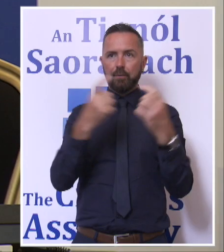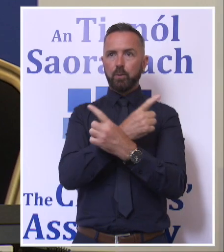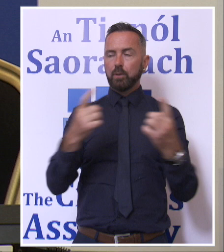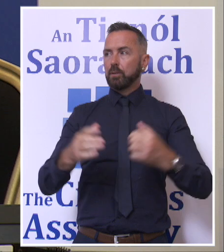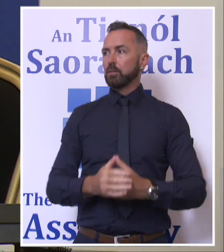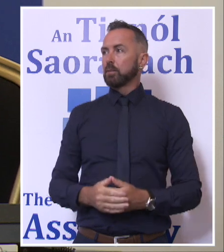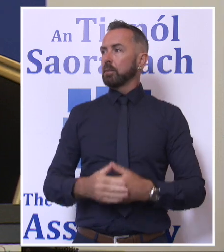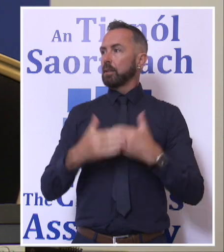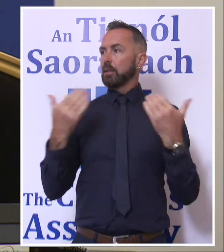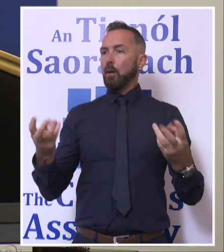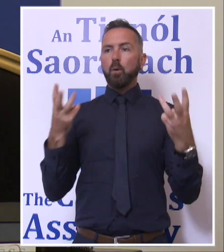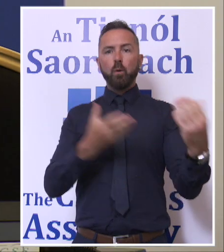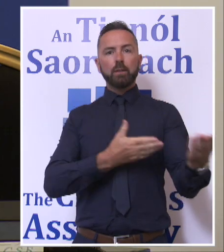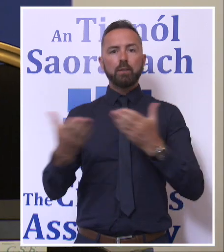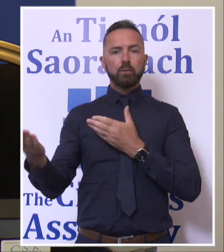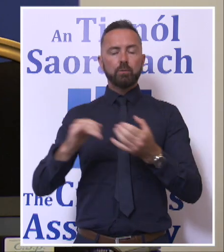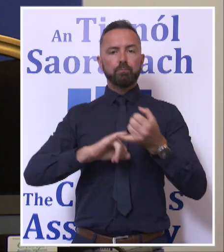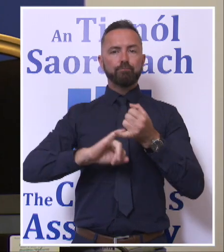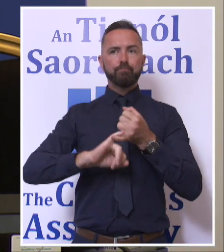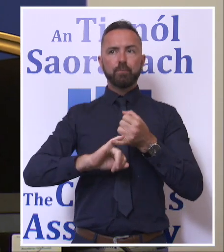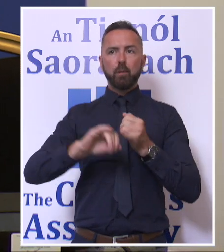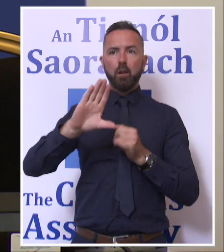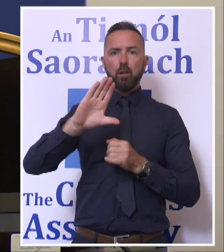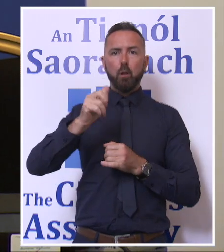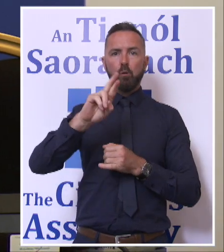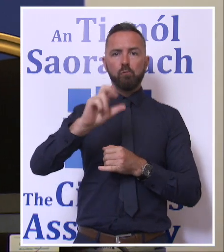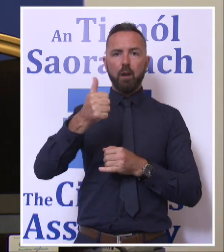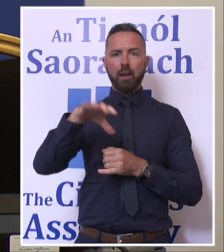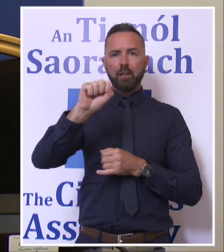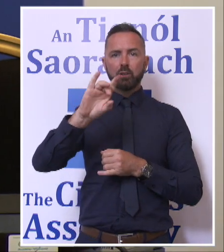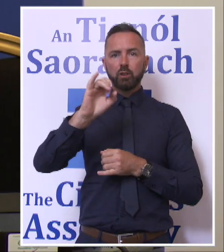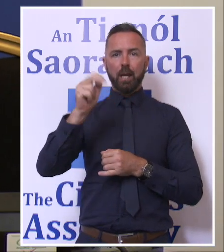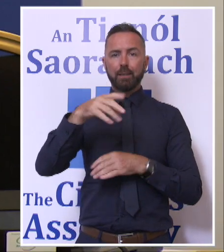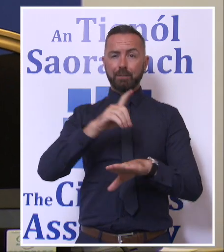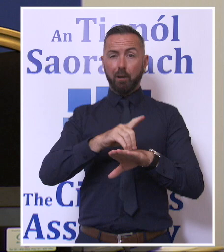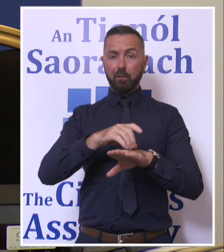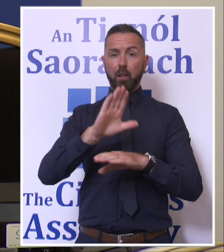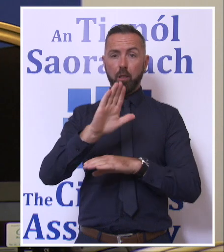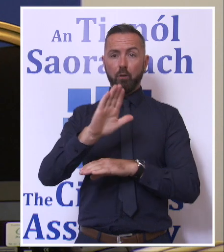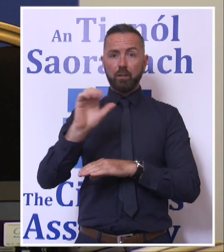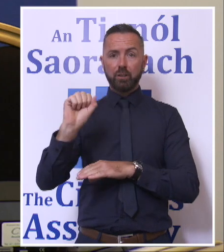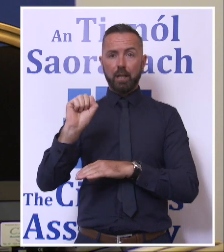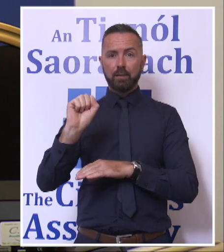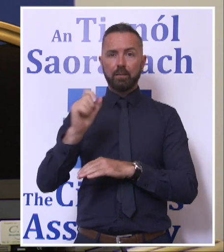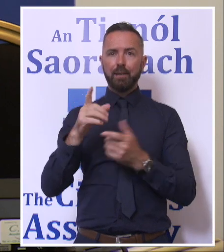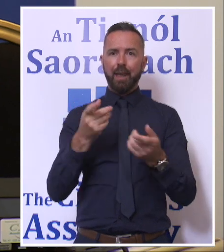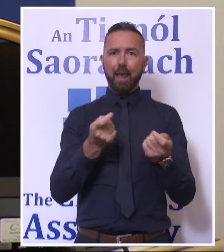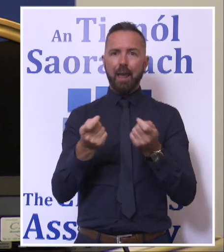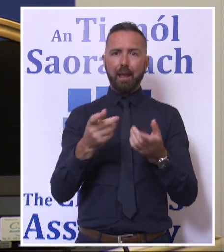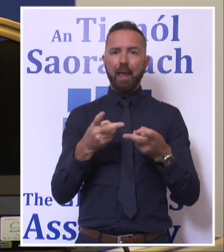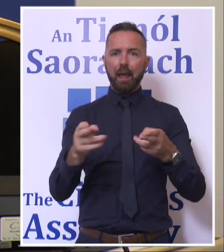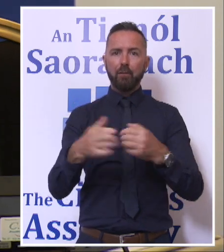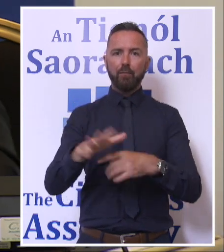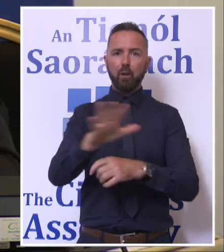I'd now like to introduce Ms. Laura Shannon from the Institute of Public Administration and editor of Local Authority